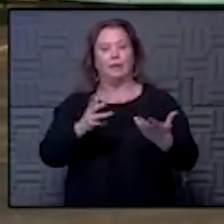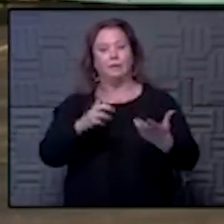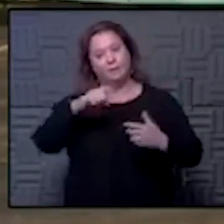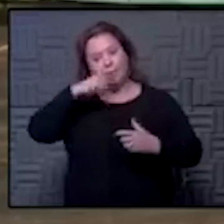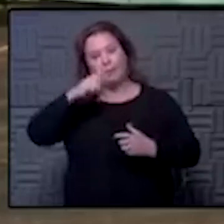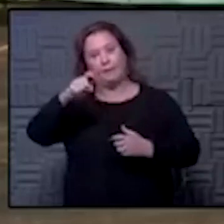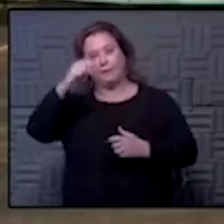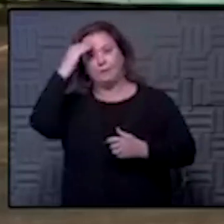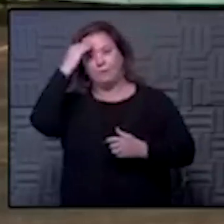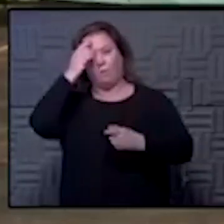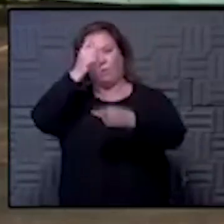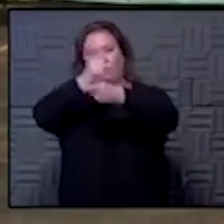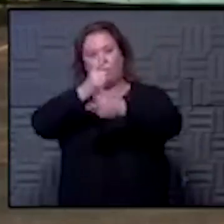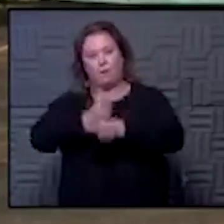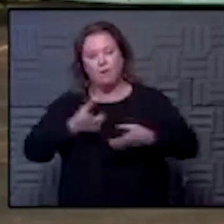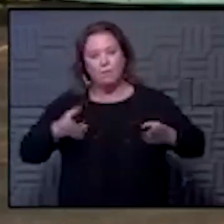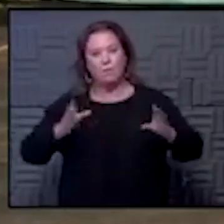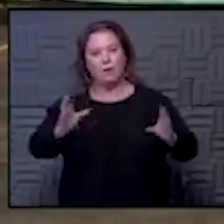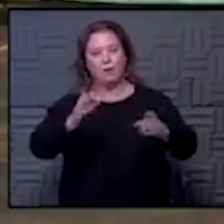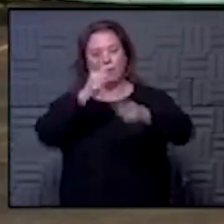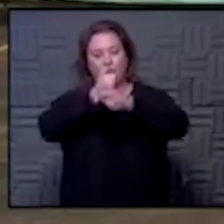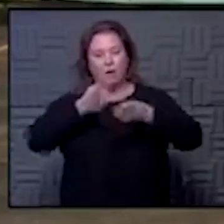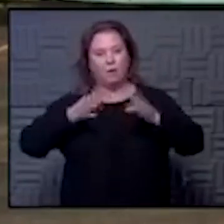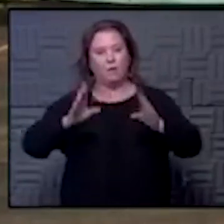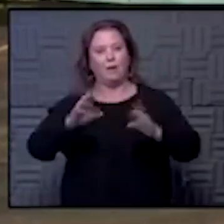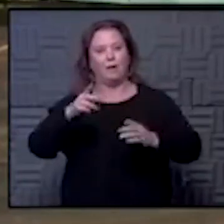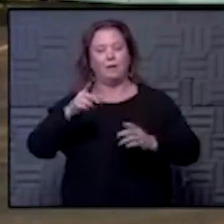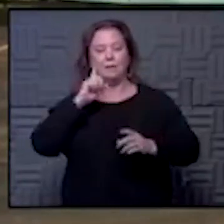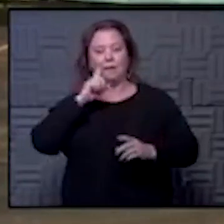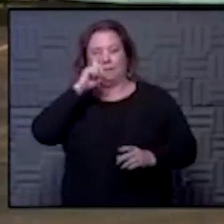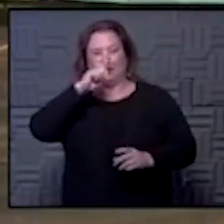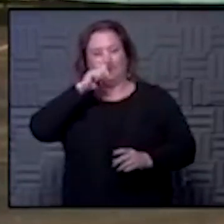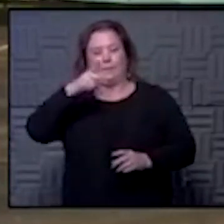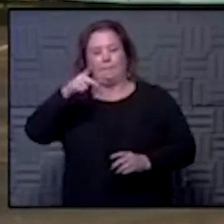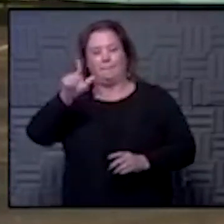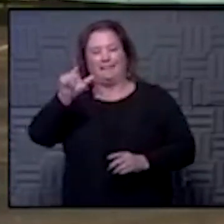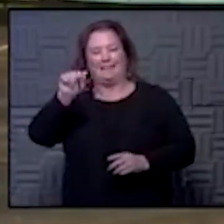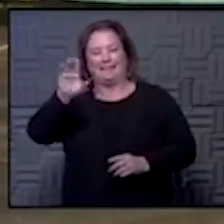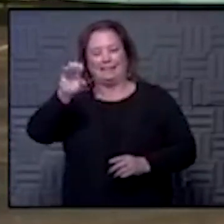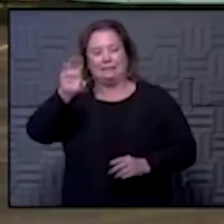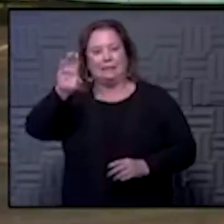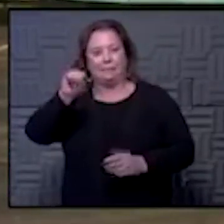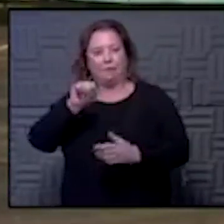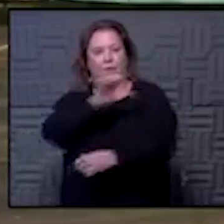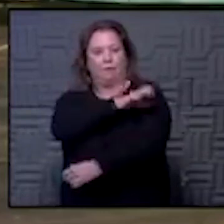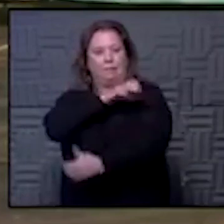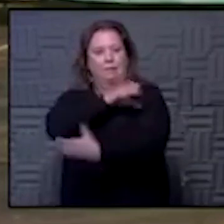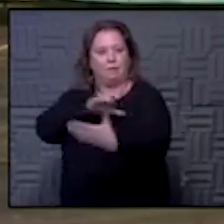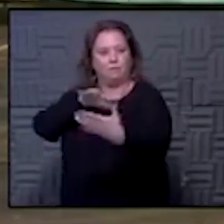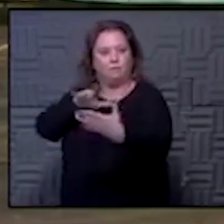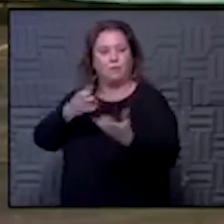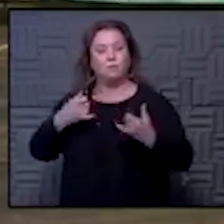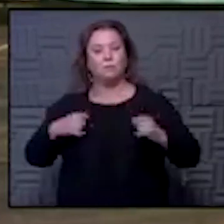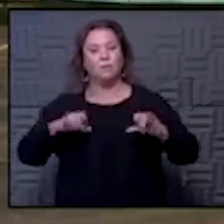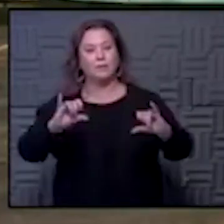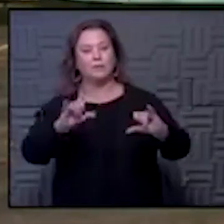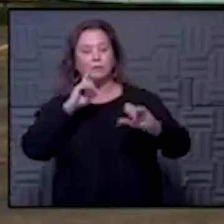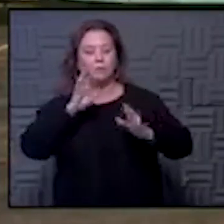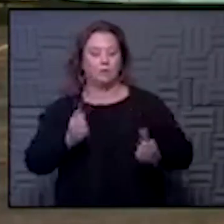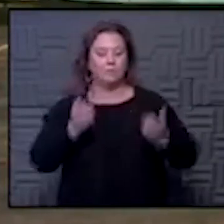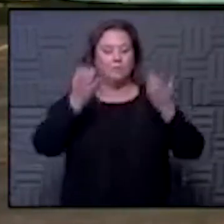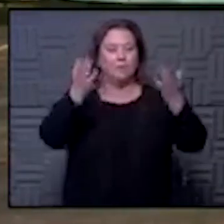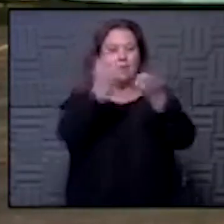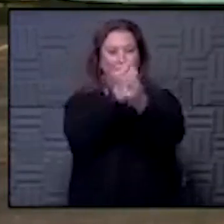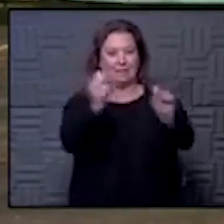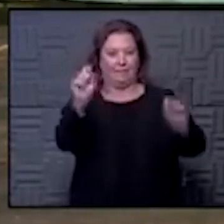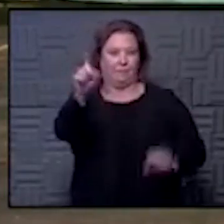public in the correct way. And the correct way is to do placebo-controlled clinical trials. So we're going to continue doing them to make sure that we can provide the safety